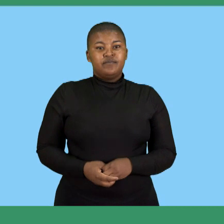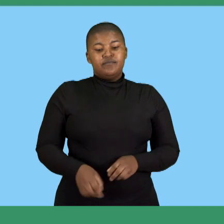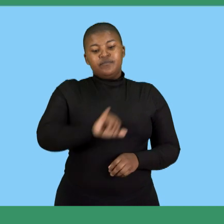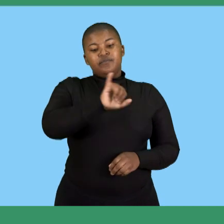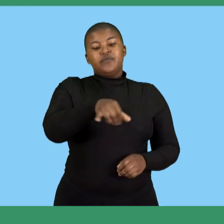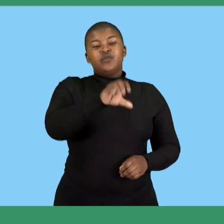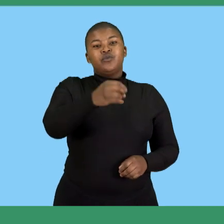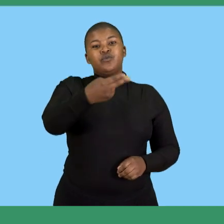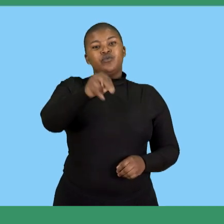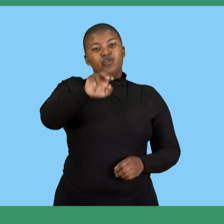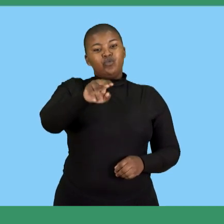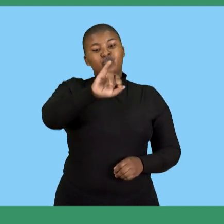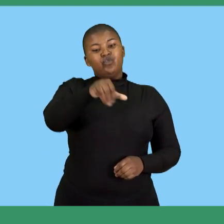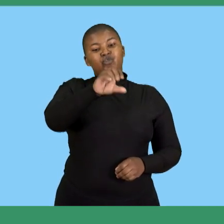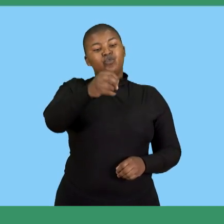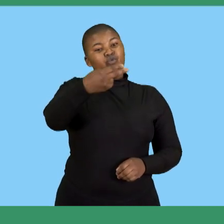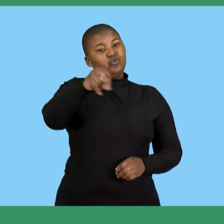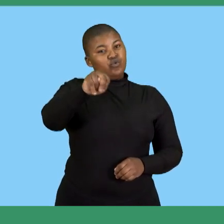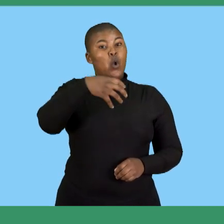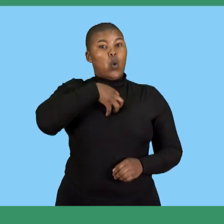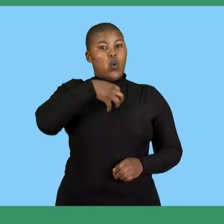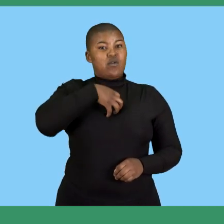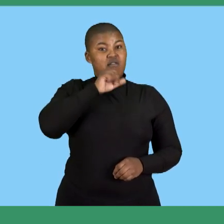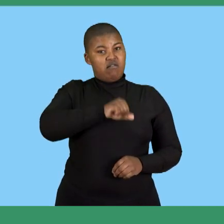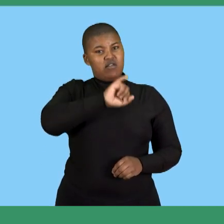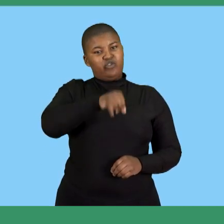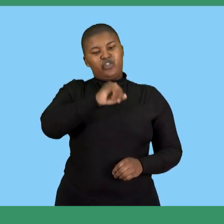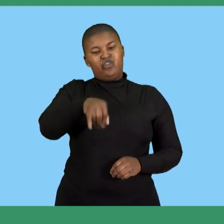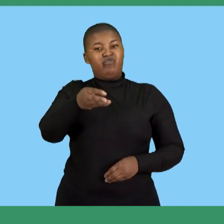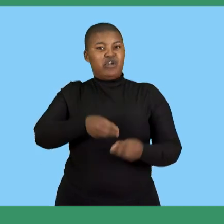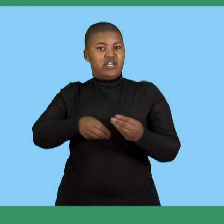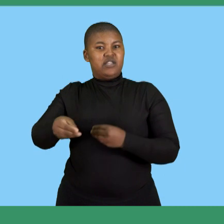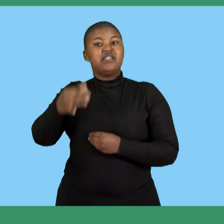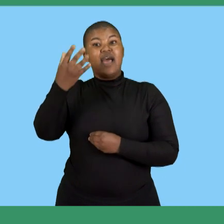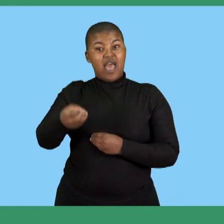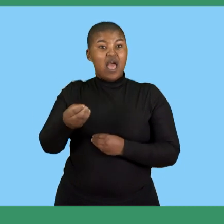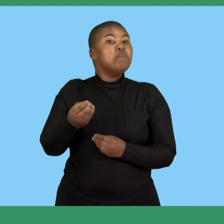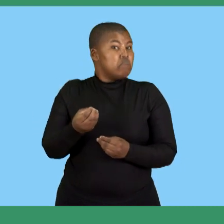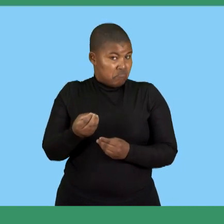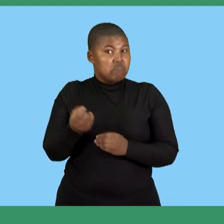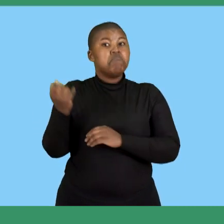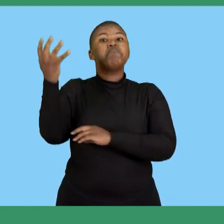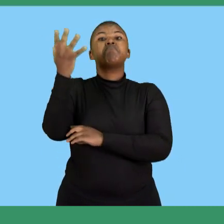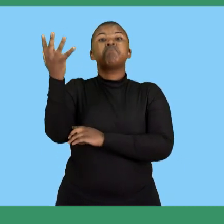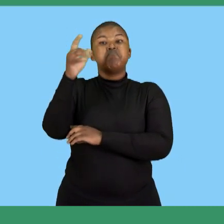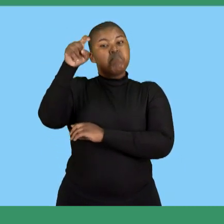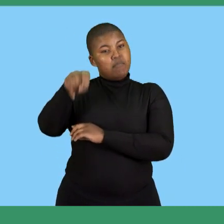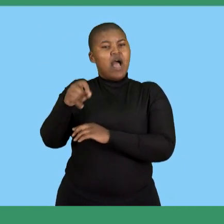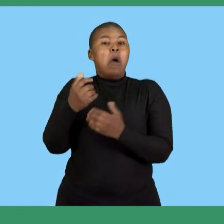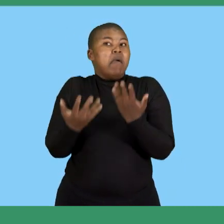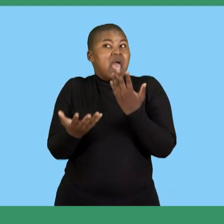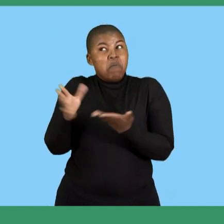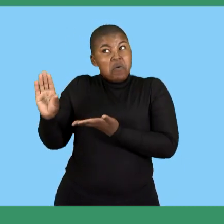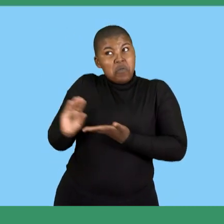scenario. John, the owner of JJ Traders, has a presentation with potential investors. He